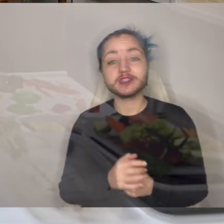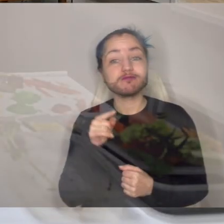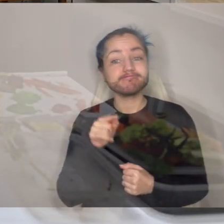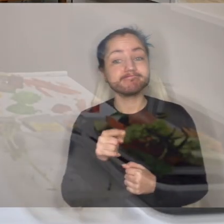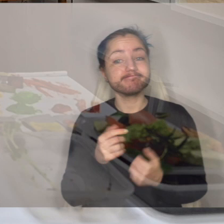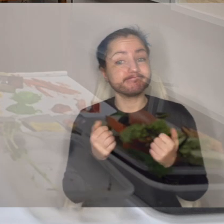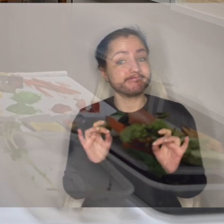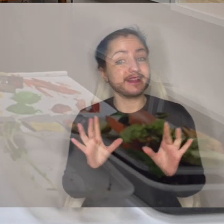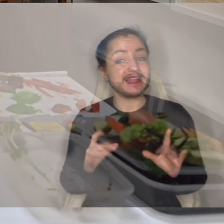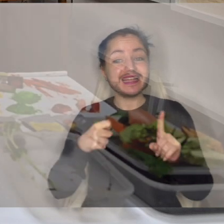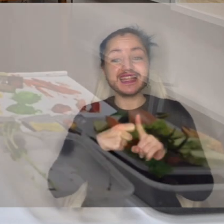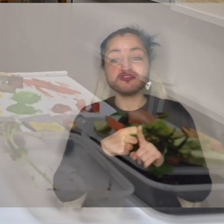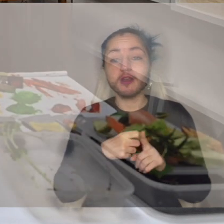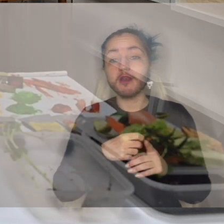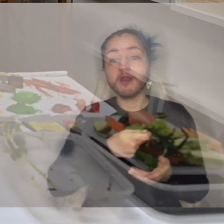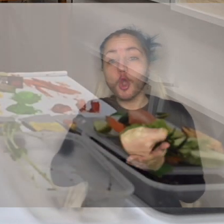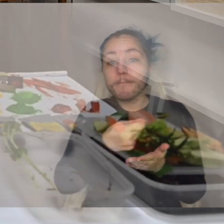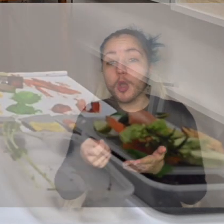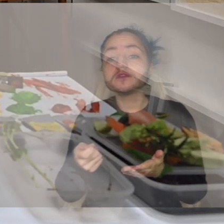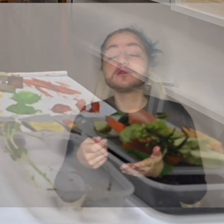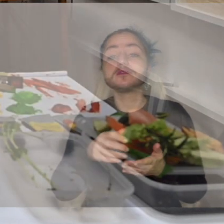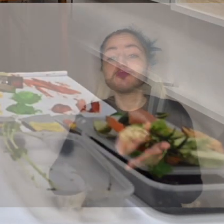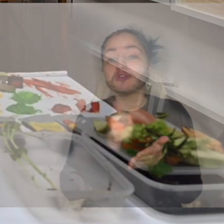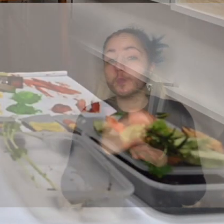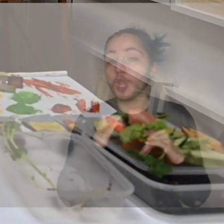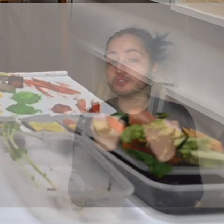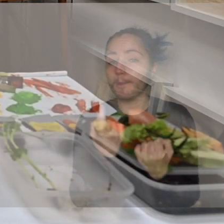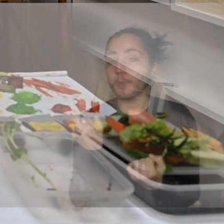So that was the kitchen compost print